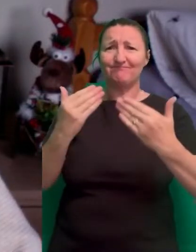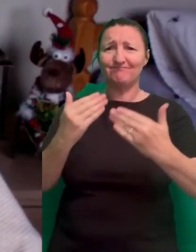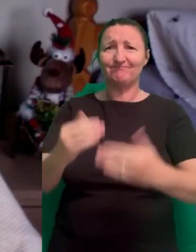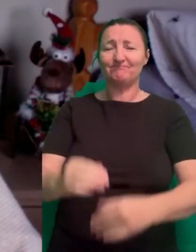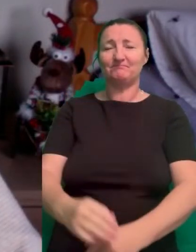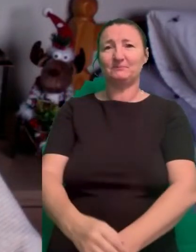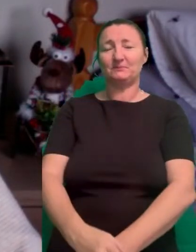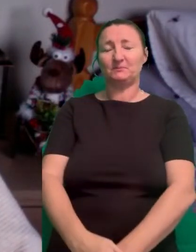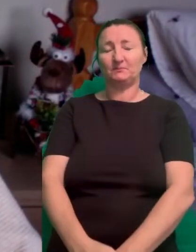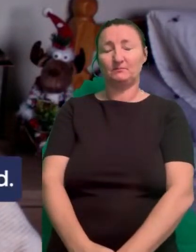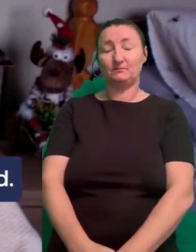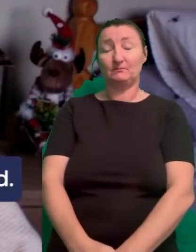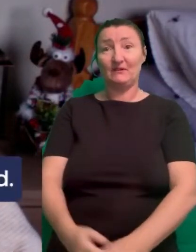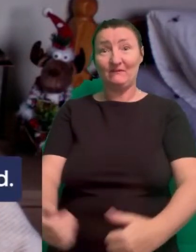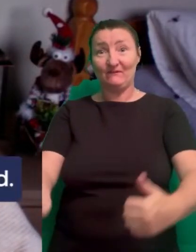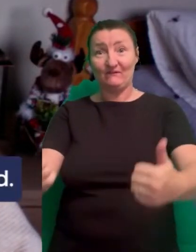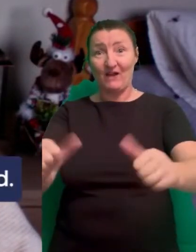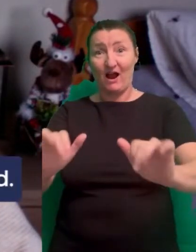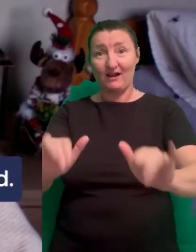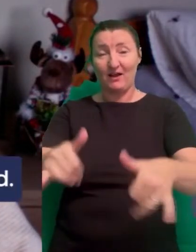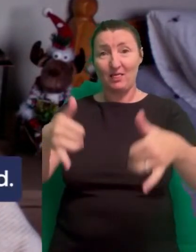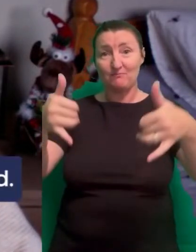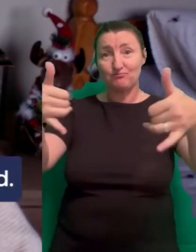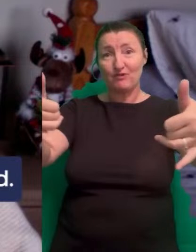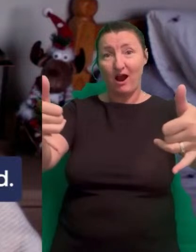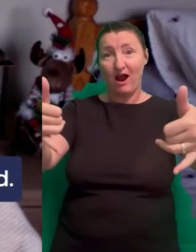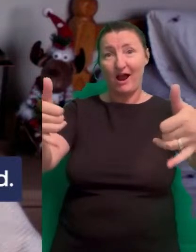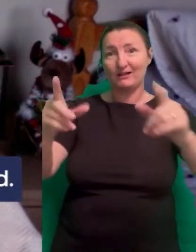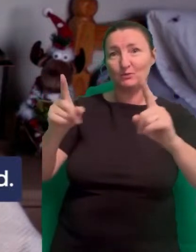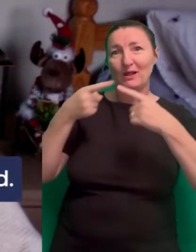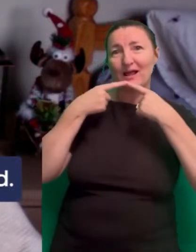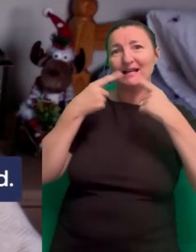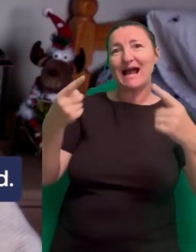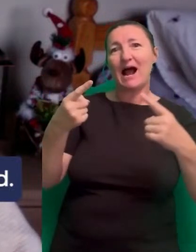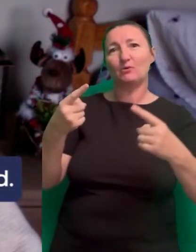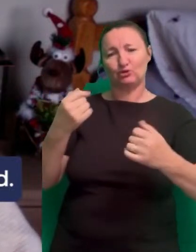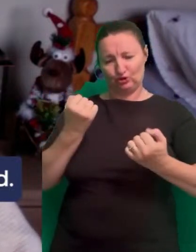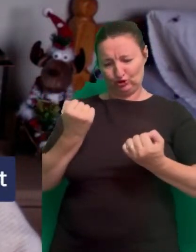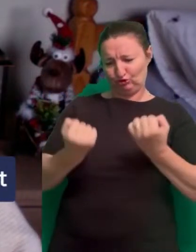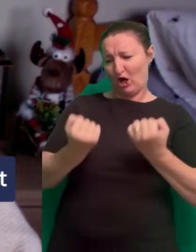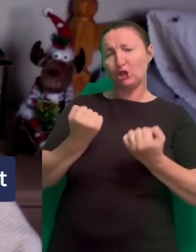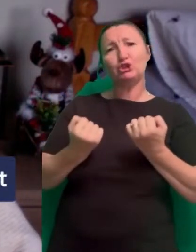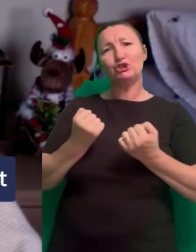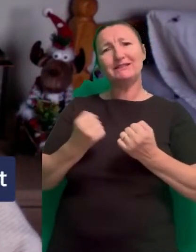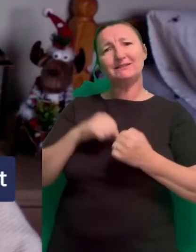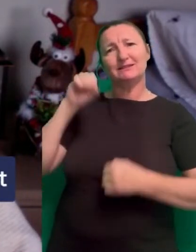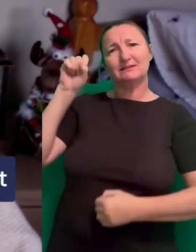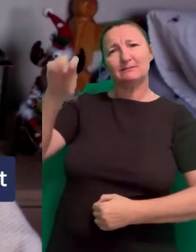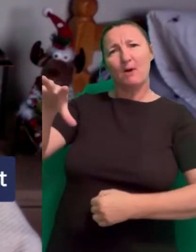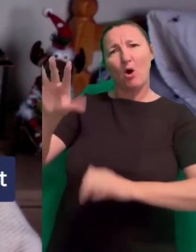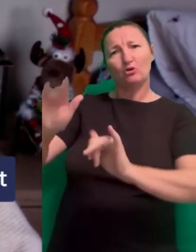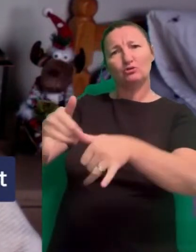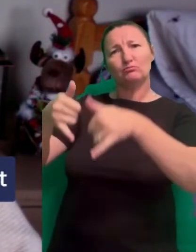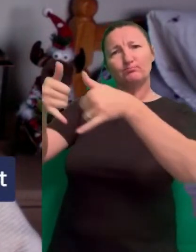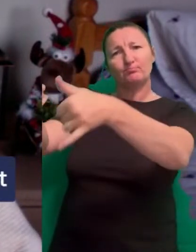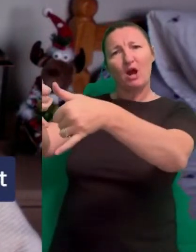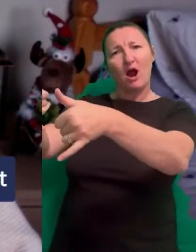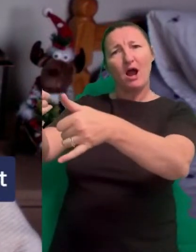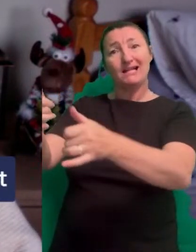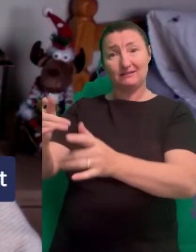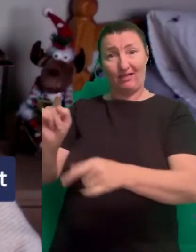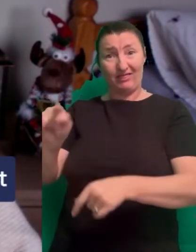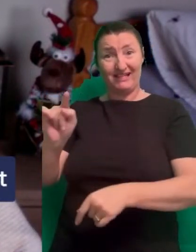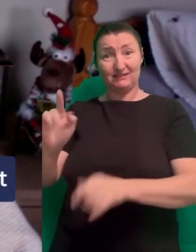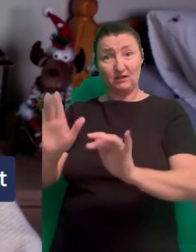The final prize that we are going to be announcing today is the Judges Spot Prize Award, and this is awarded to an